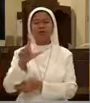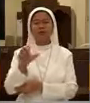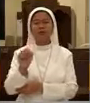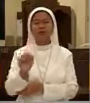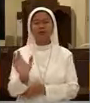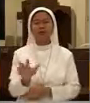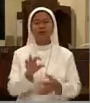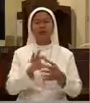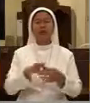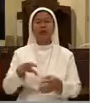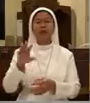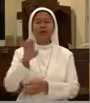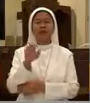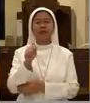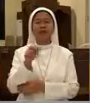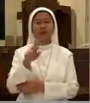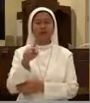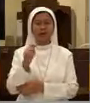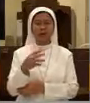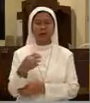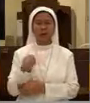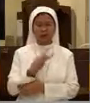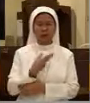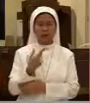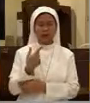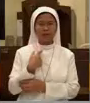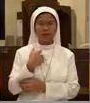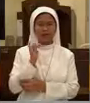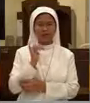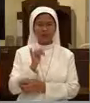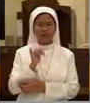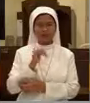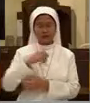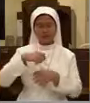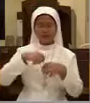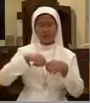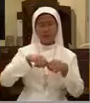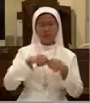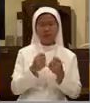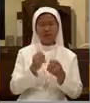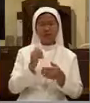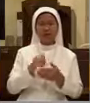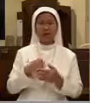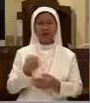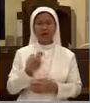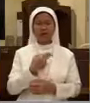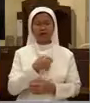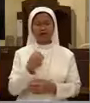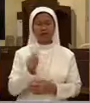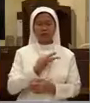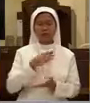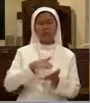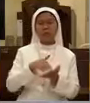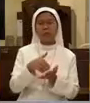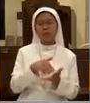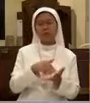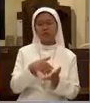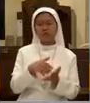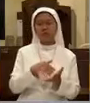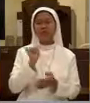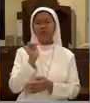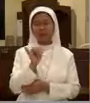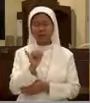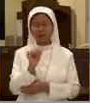this brokenness that we have, this fragility that we have,